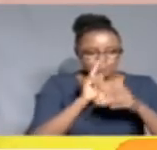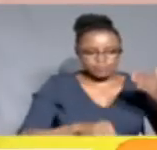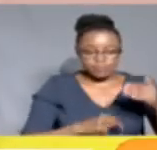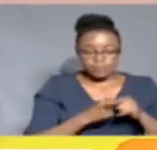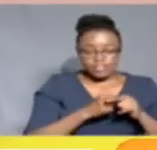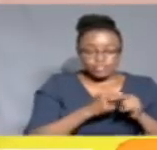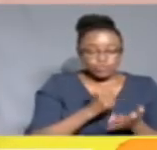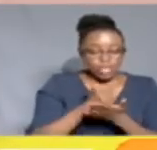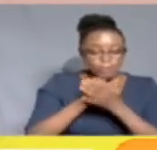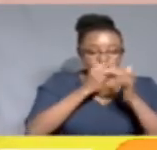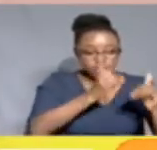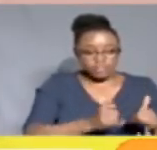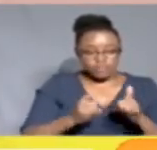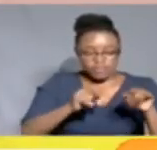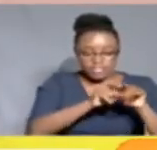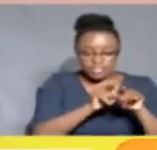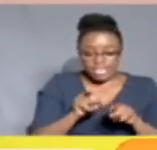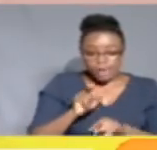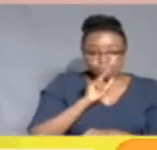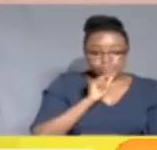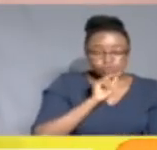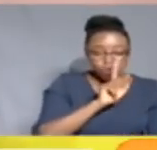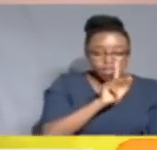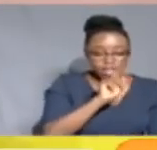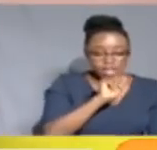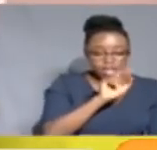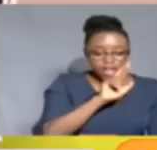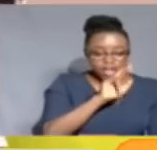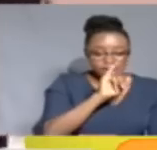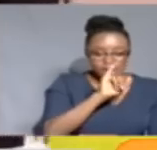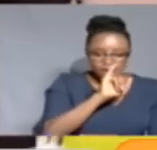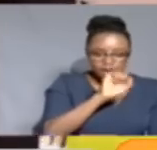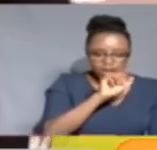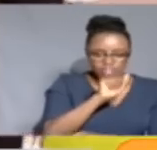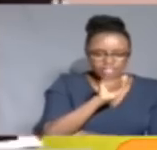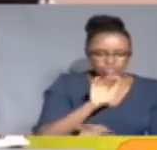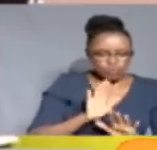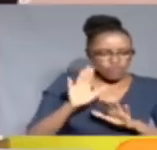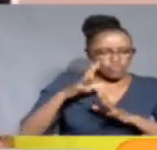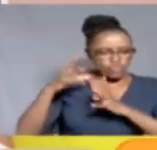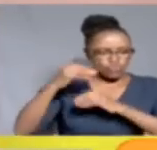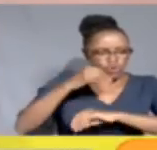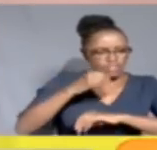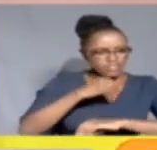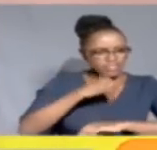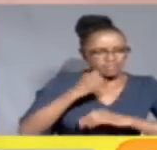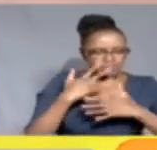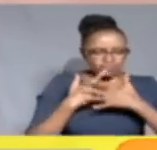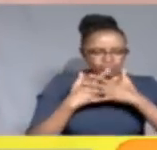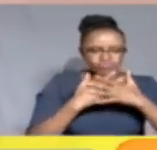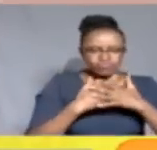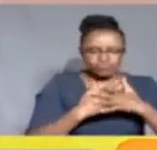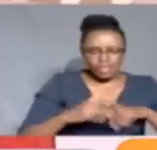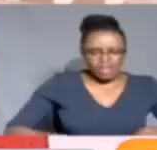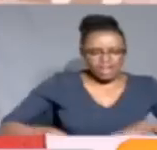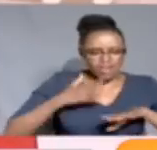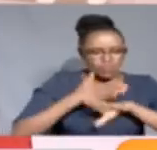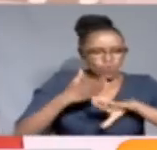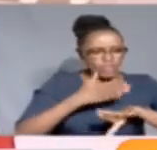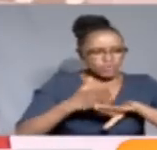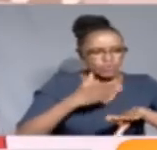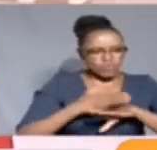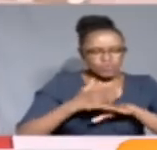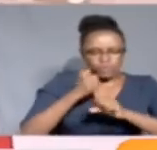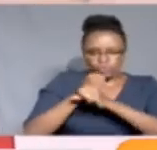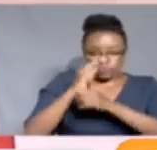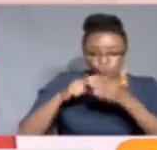young people like Karisa, to avoid having to go to jail and, you know, their lives literally waste away behind bars. Mm-hmm. What more are